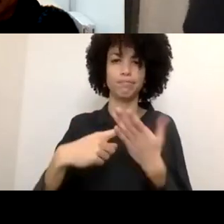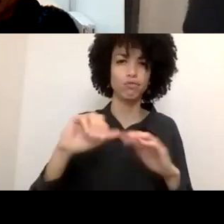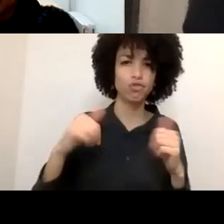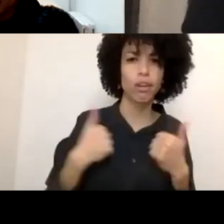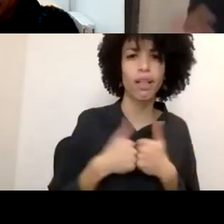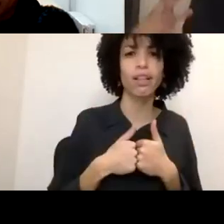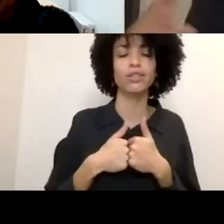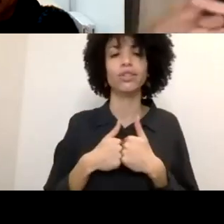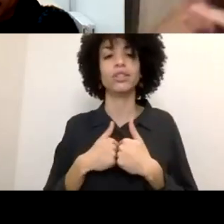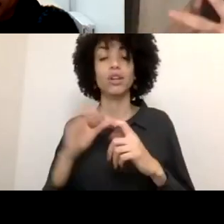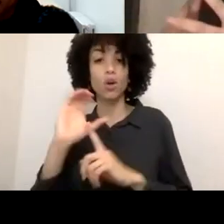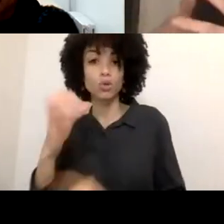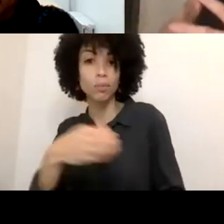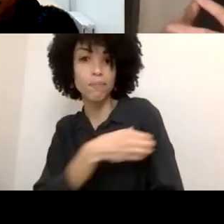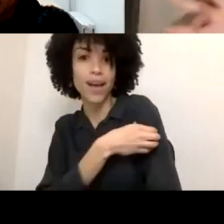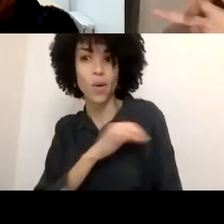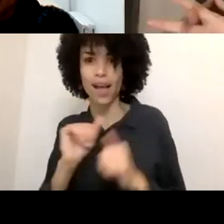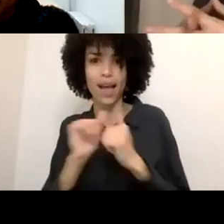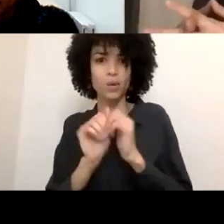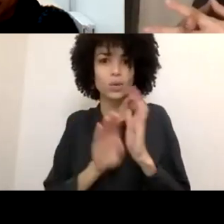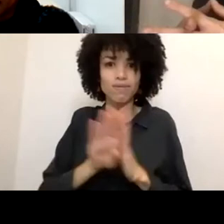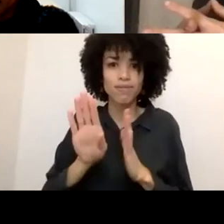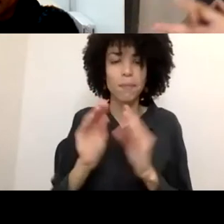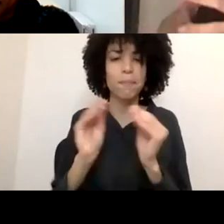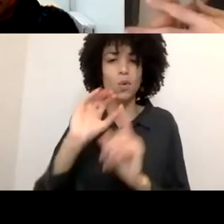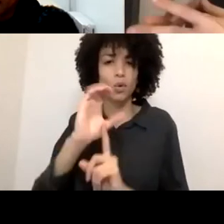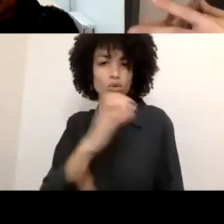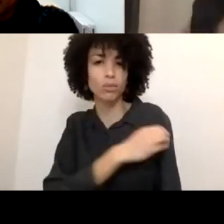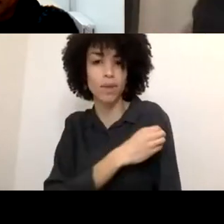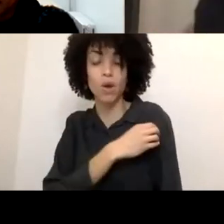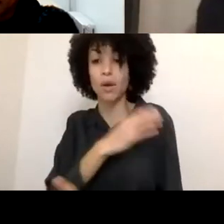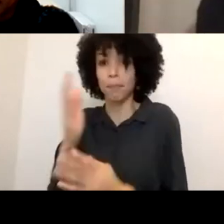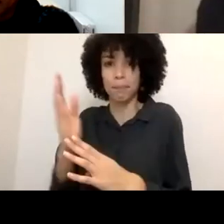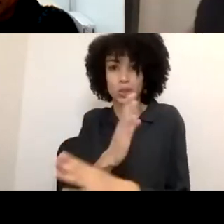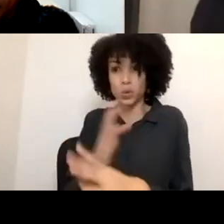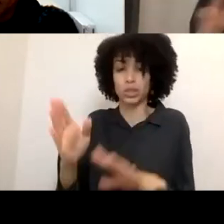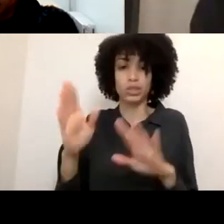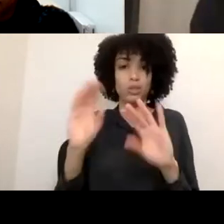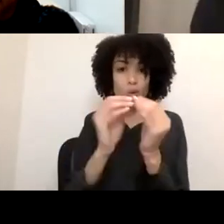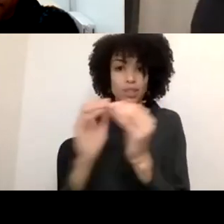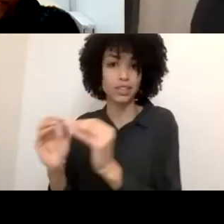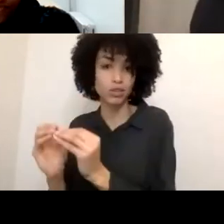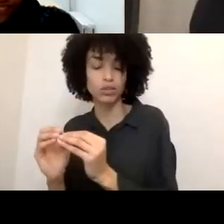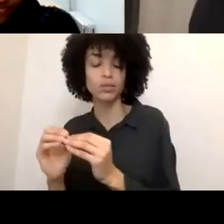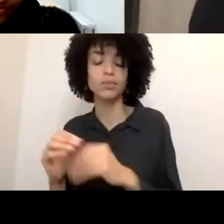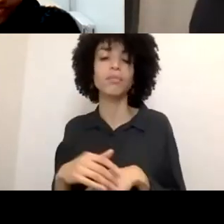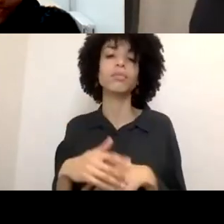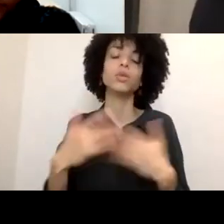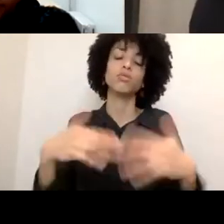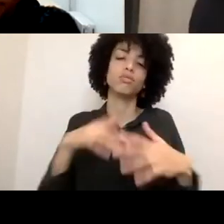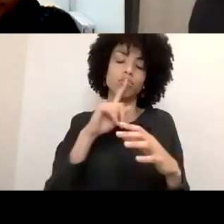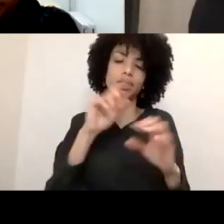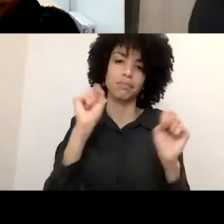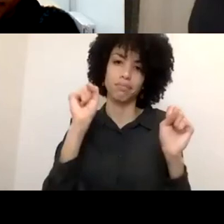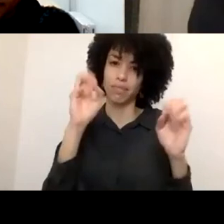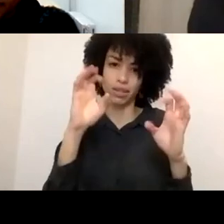power in the sector between arts organizations, not just between arts organizations and philanthropy. So it was really amazing to behold. And